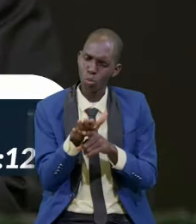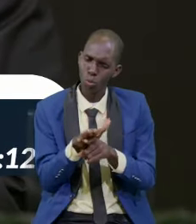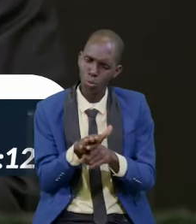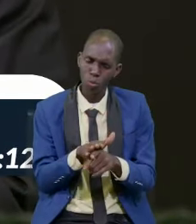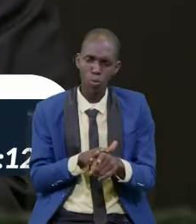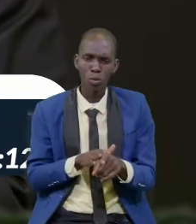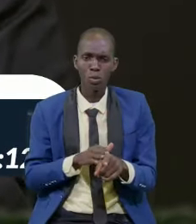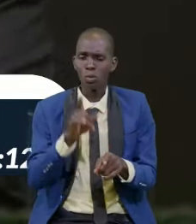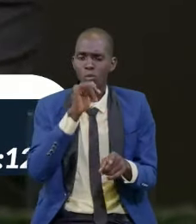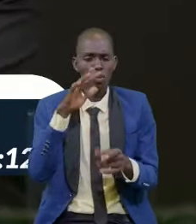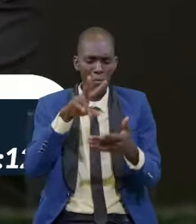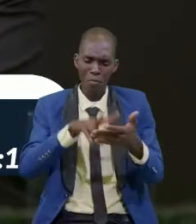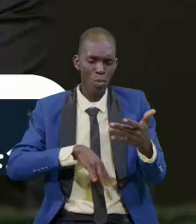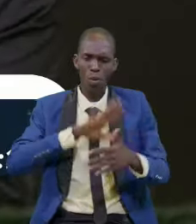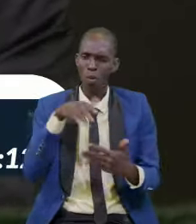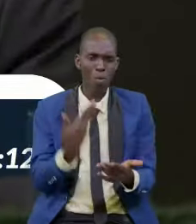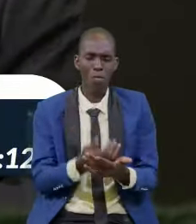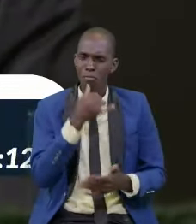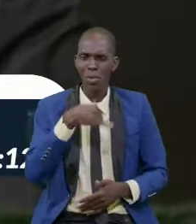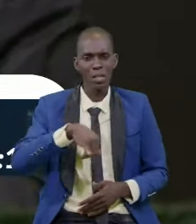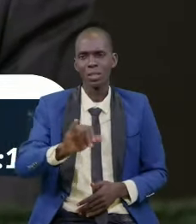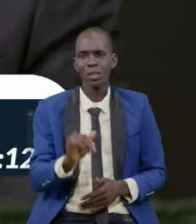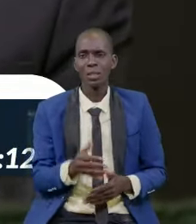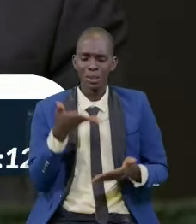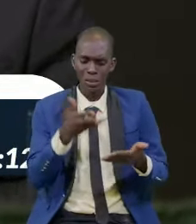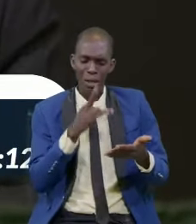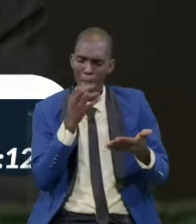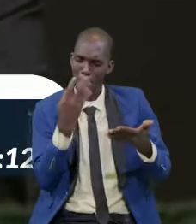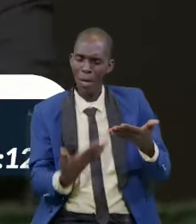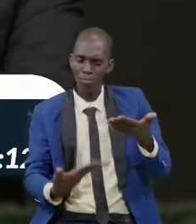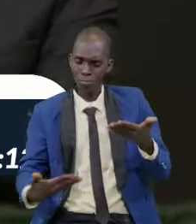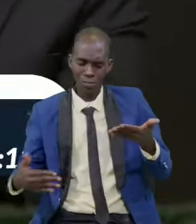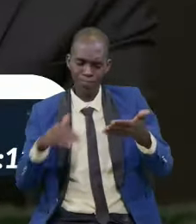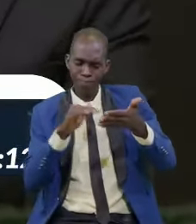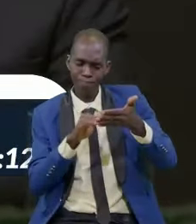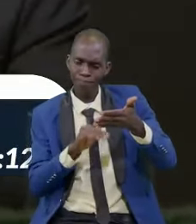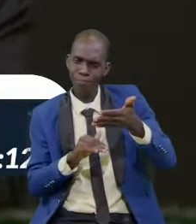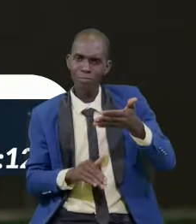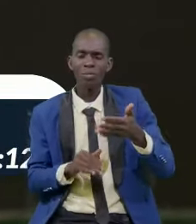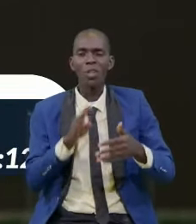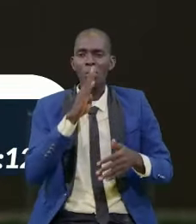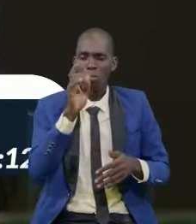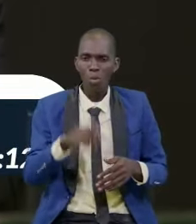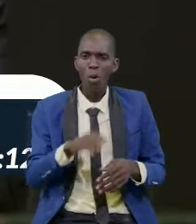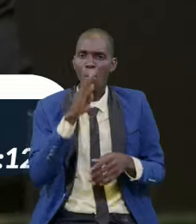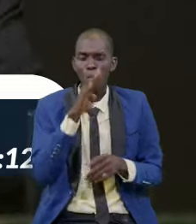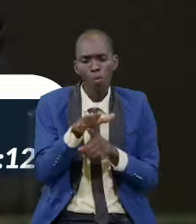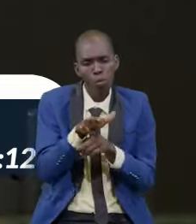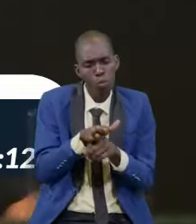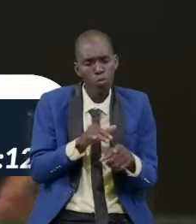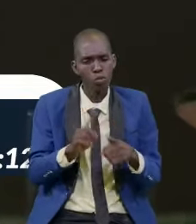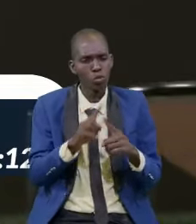it all. No things that are still coming on. Be slow to speak and slow to